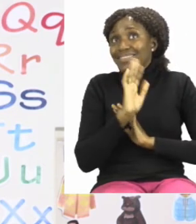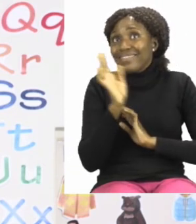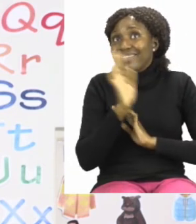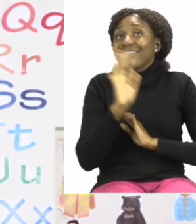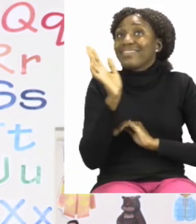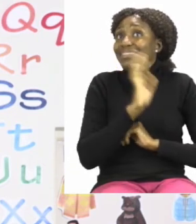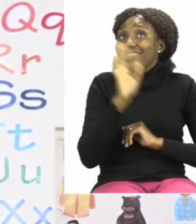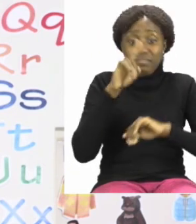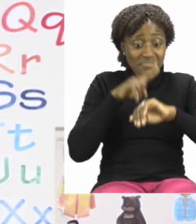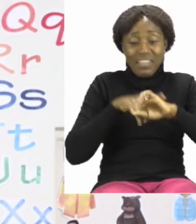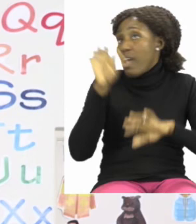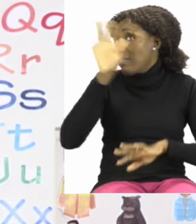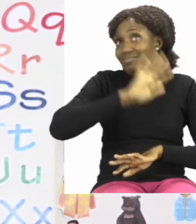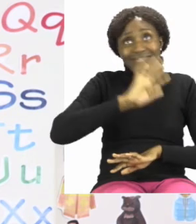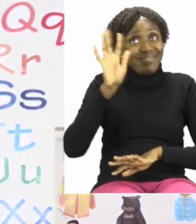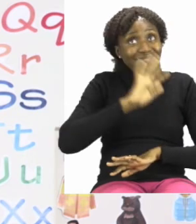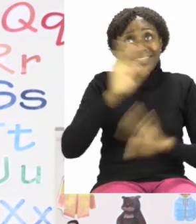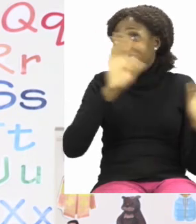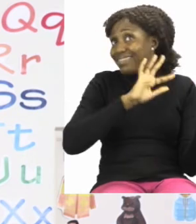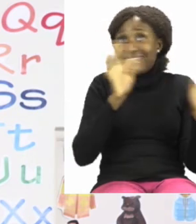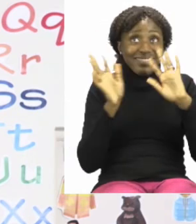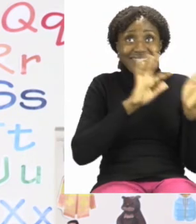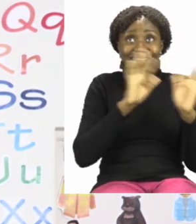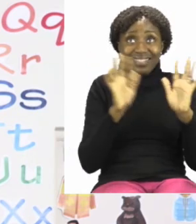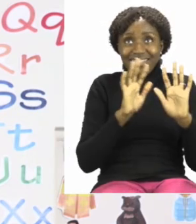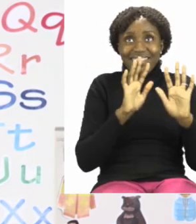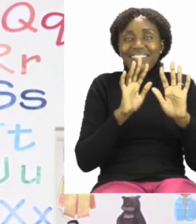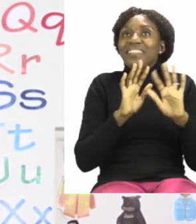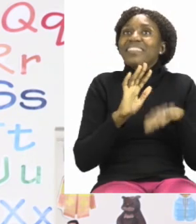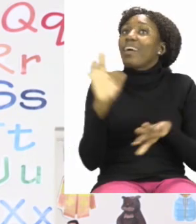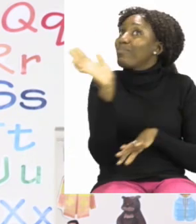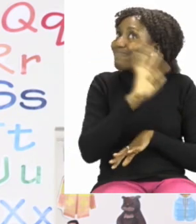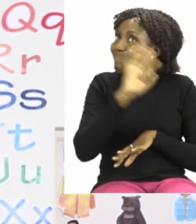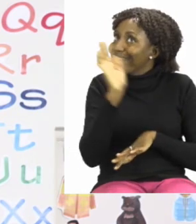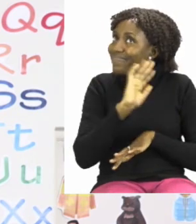goodbye. It's time to say goodbye.